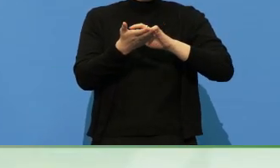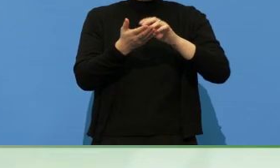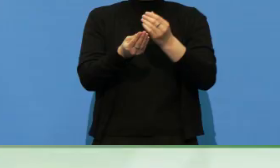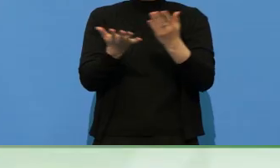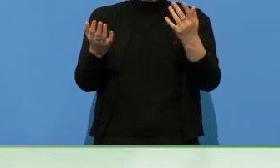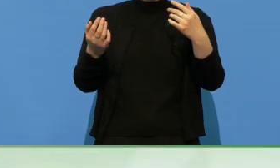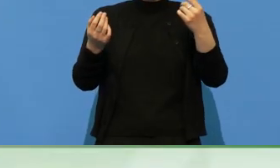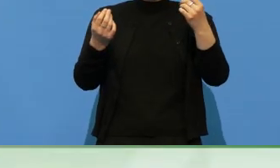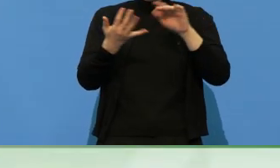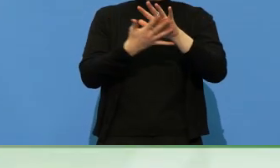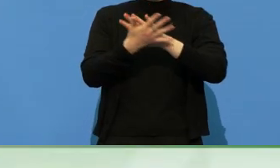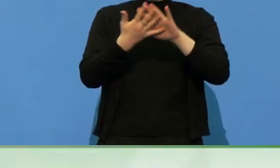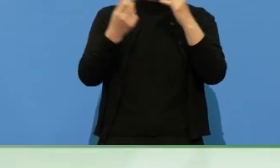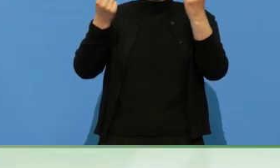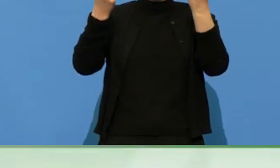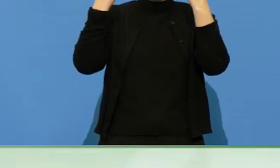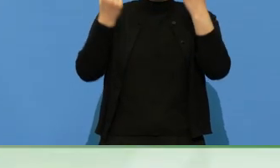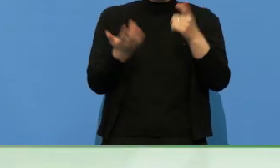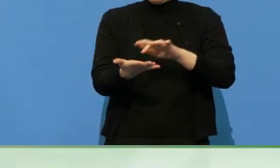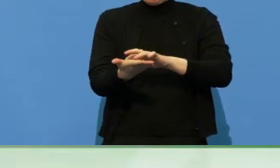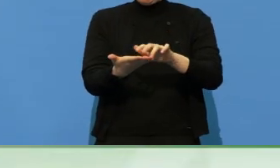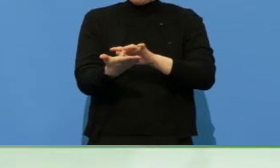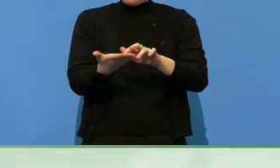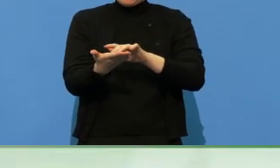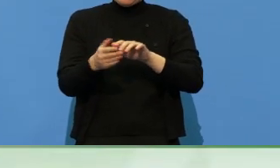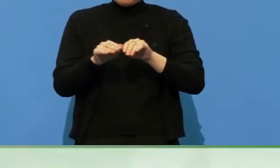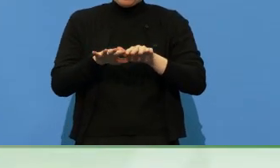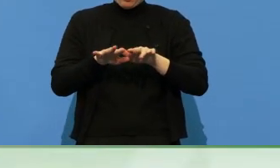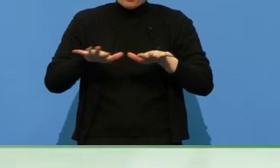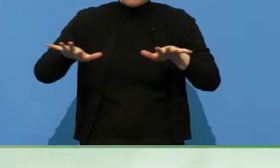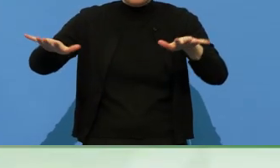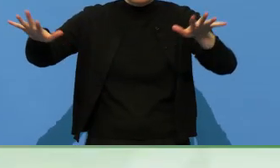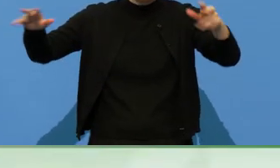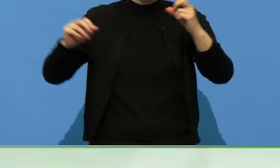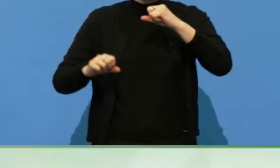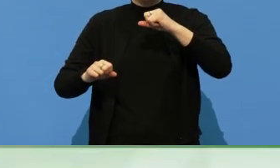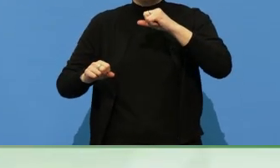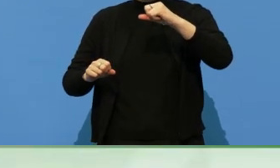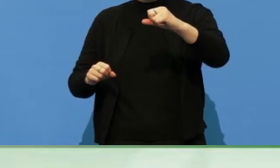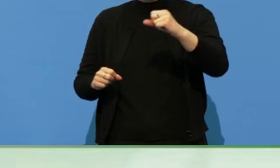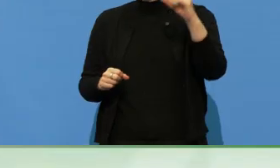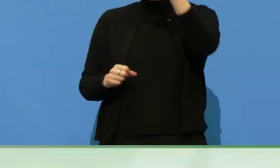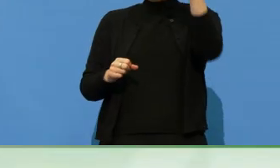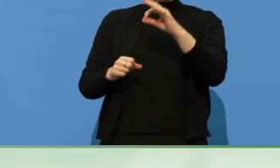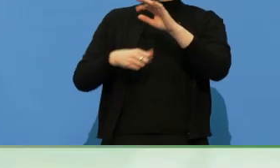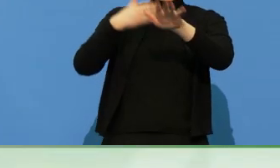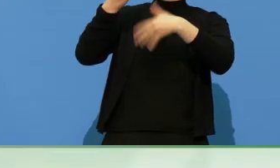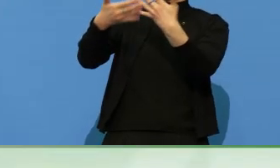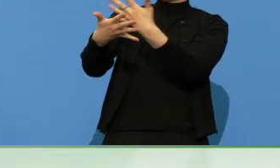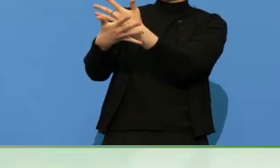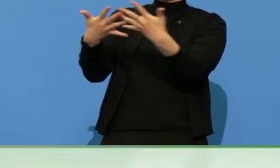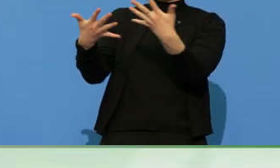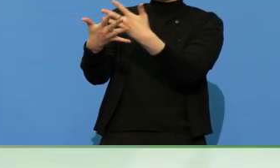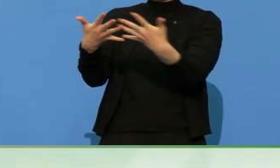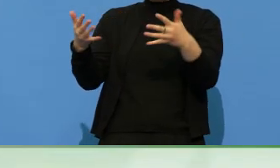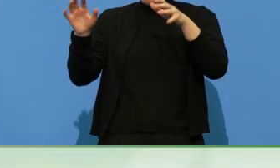because all languages are transcripted in Braille, and it permit access for all blind people